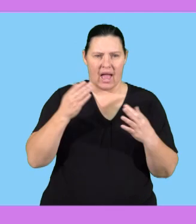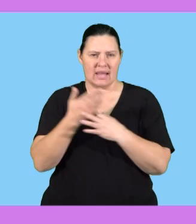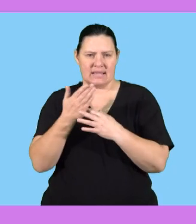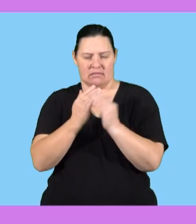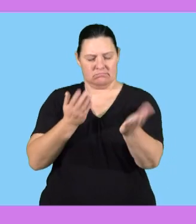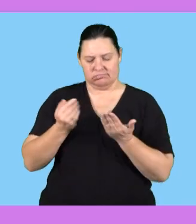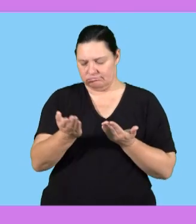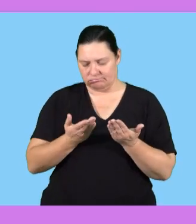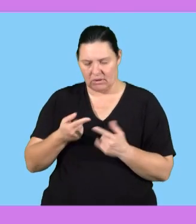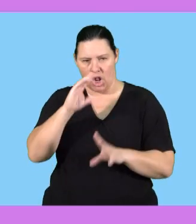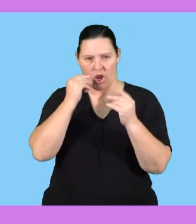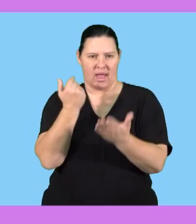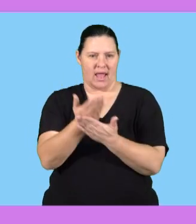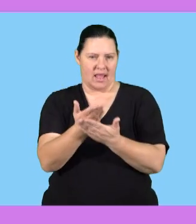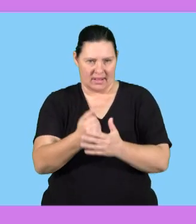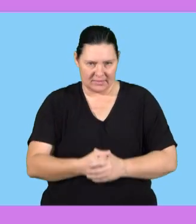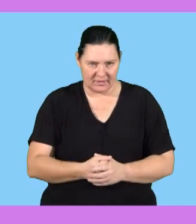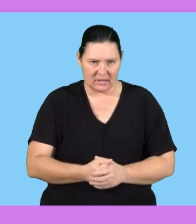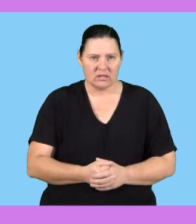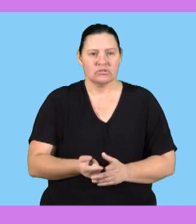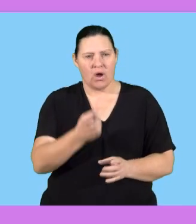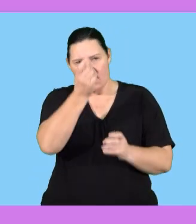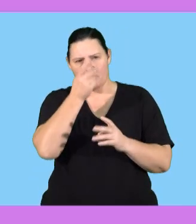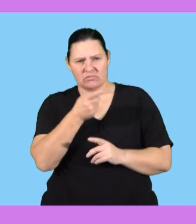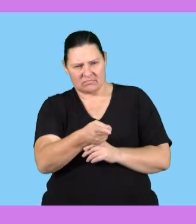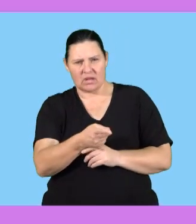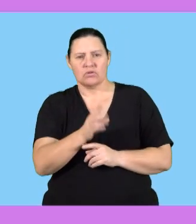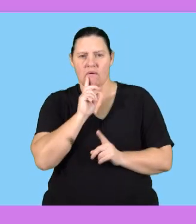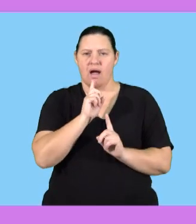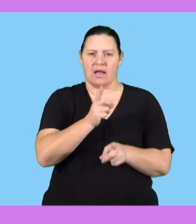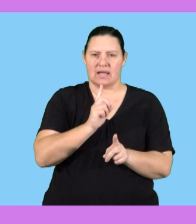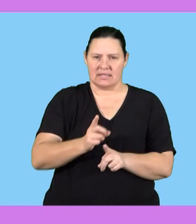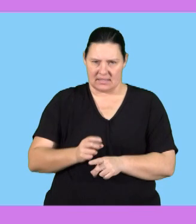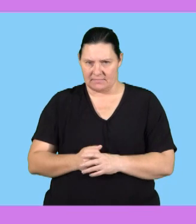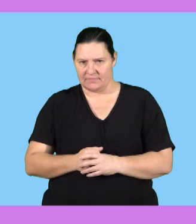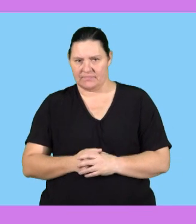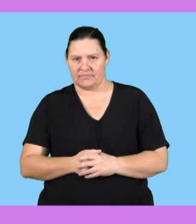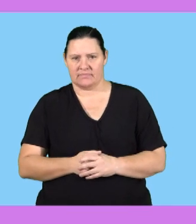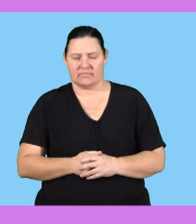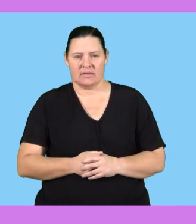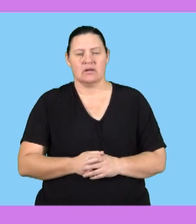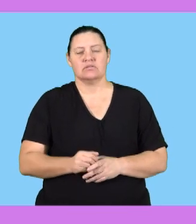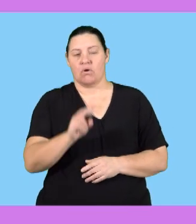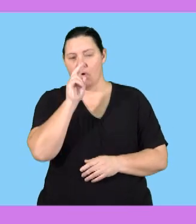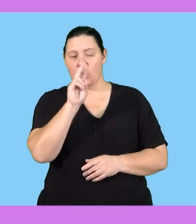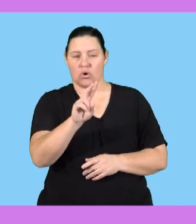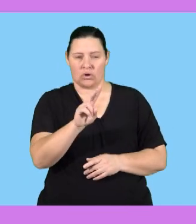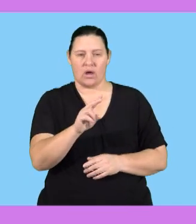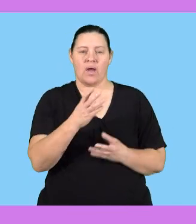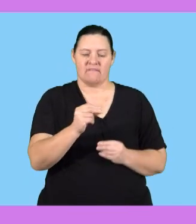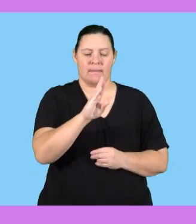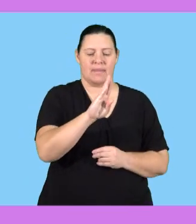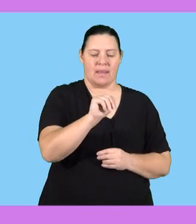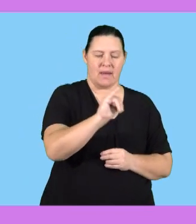entry forms received from the learners. Refer to the information below to answer the following questions. So looking at this, we have